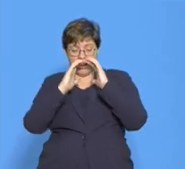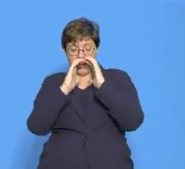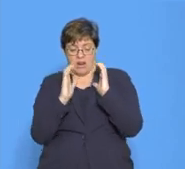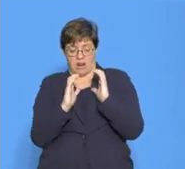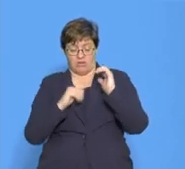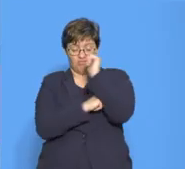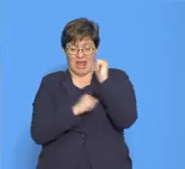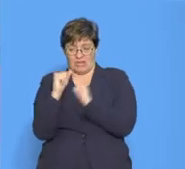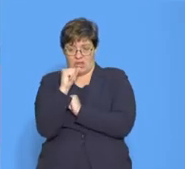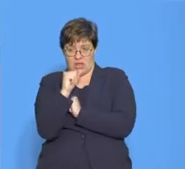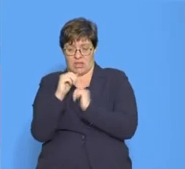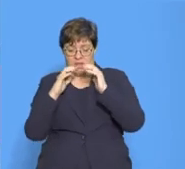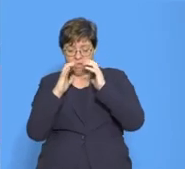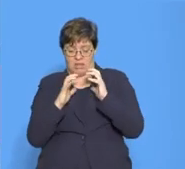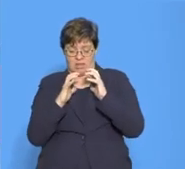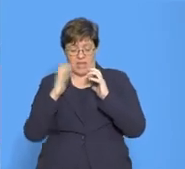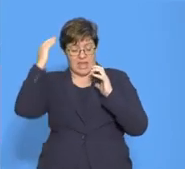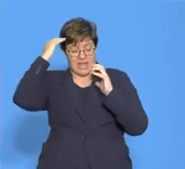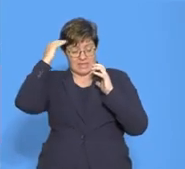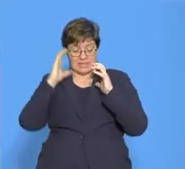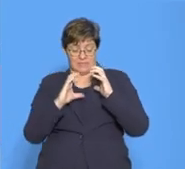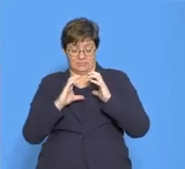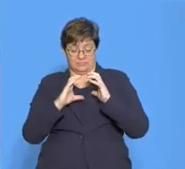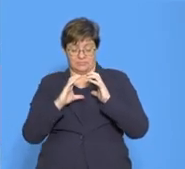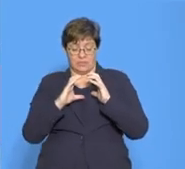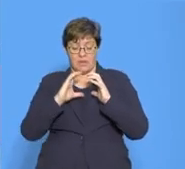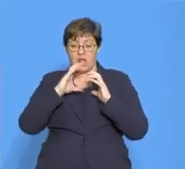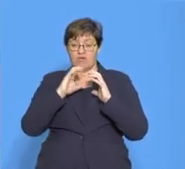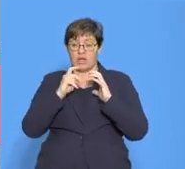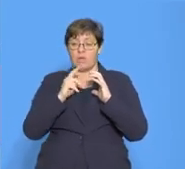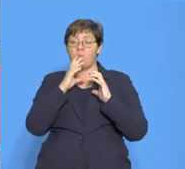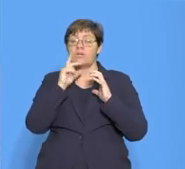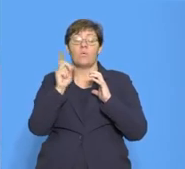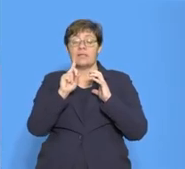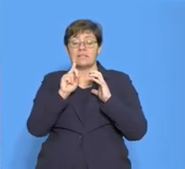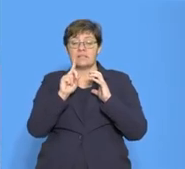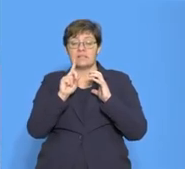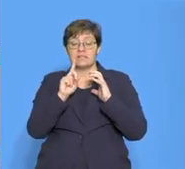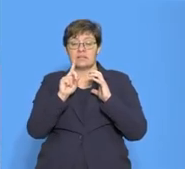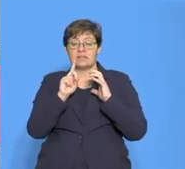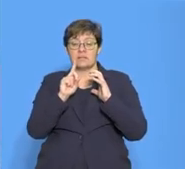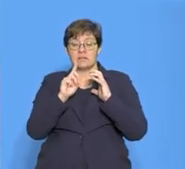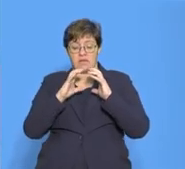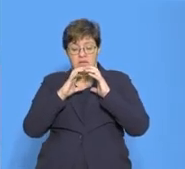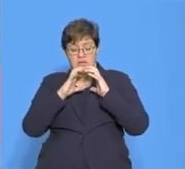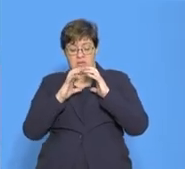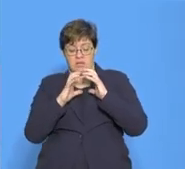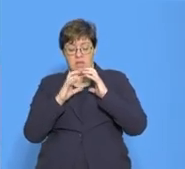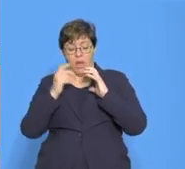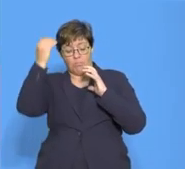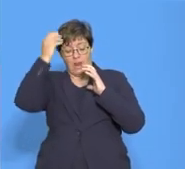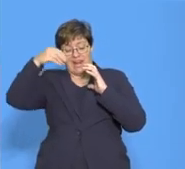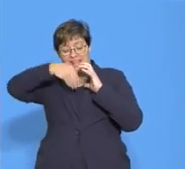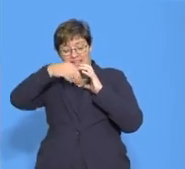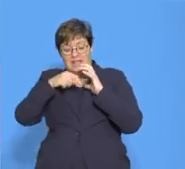And remember, the skull is the whole structure that forms the head. But when we talk about the cranium, we're